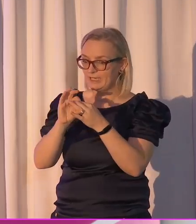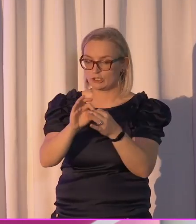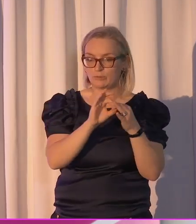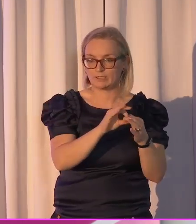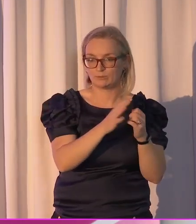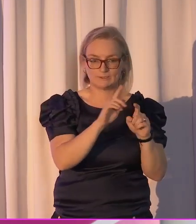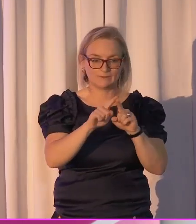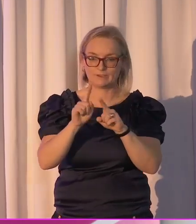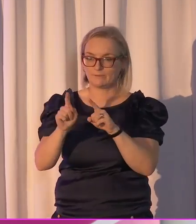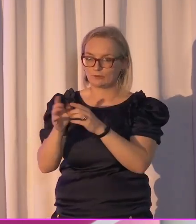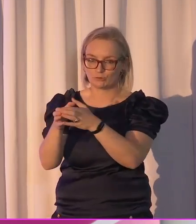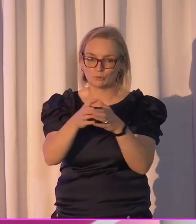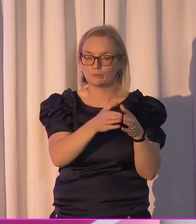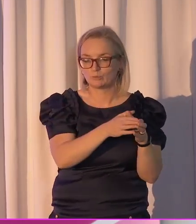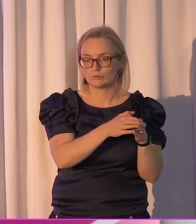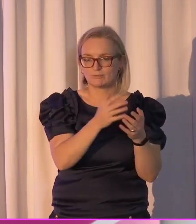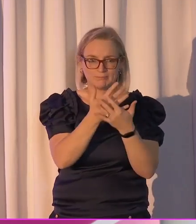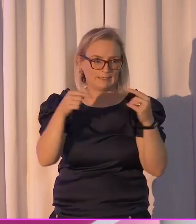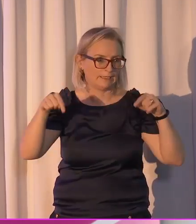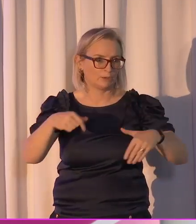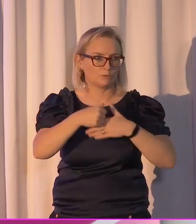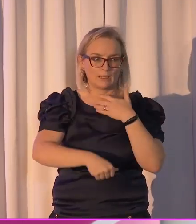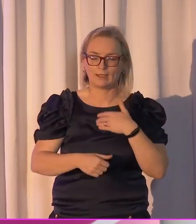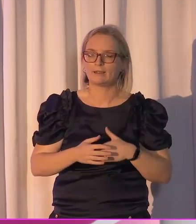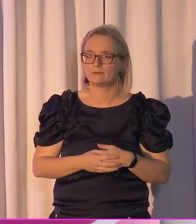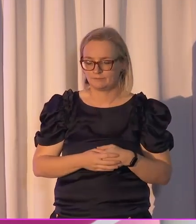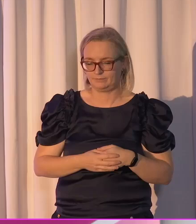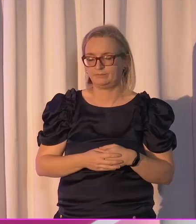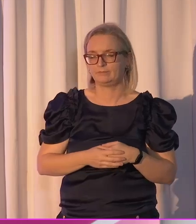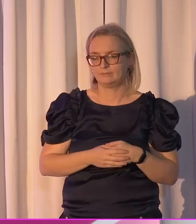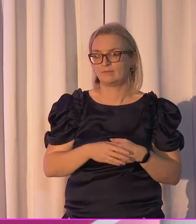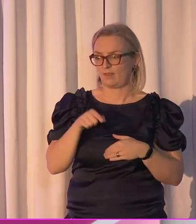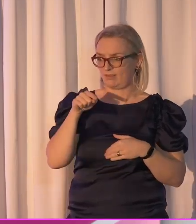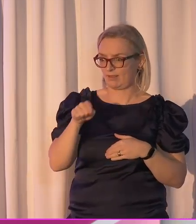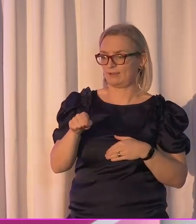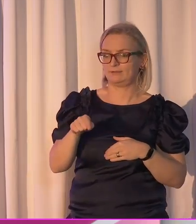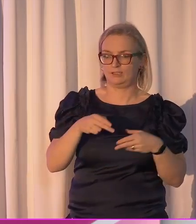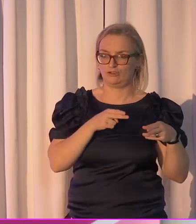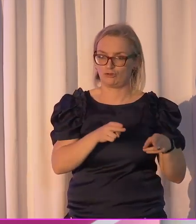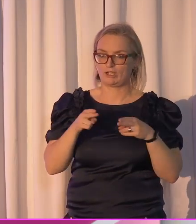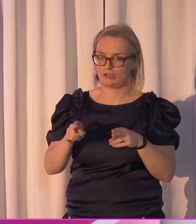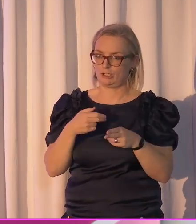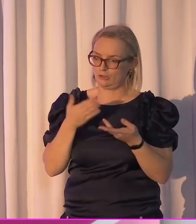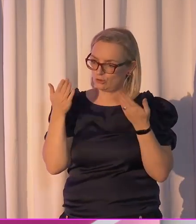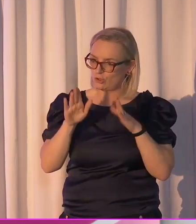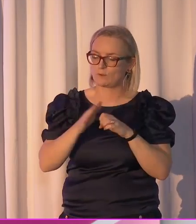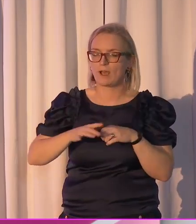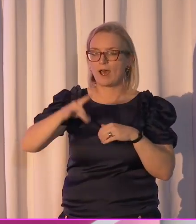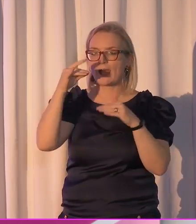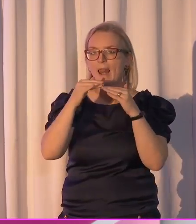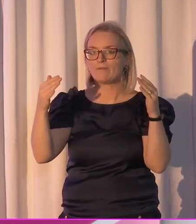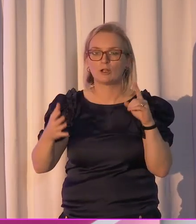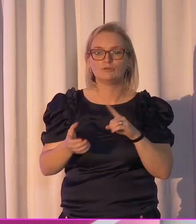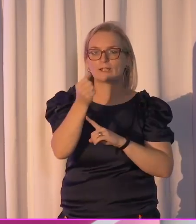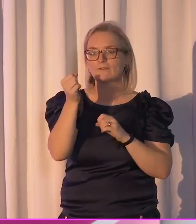range of stakeholders, many of whom are in the room with us here today, sets out our high-level objectives and goals for the